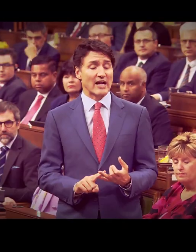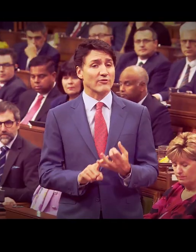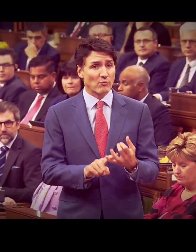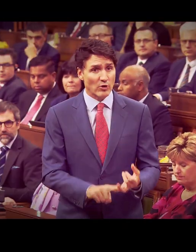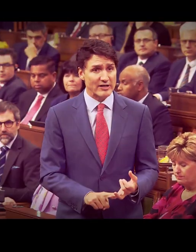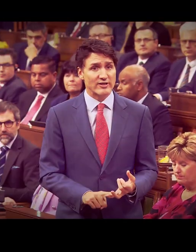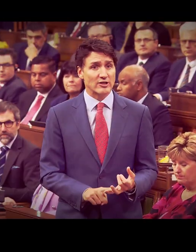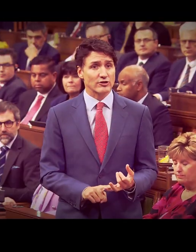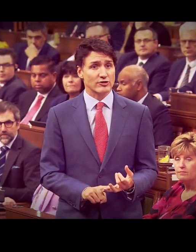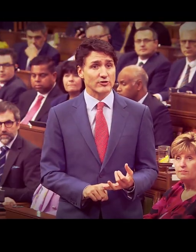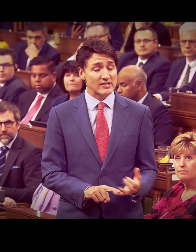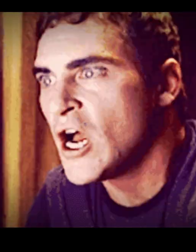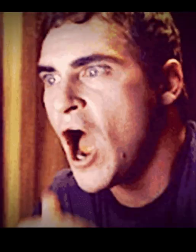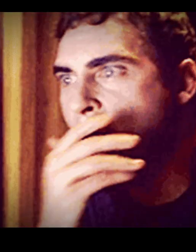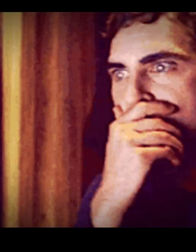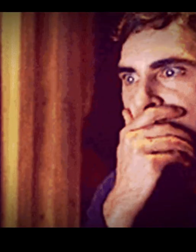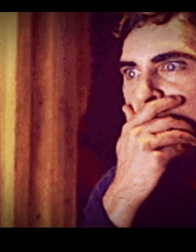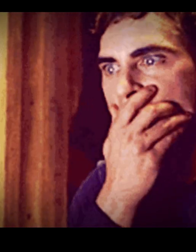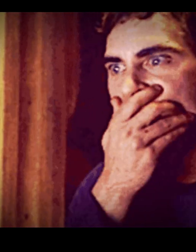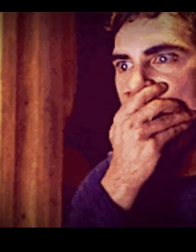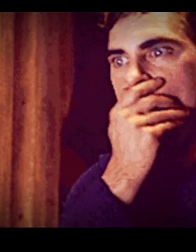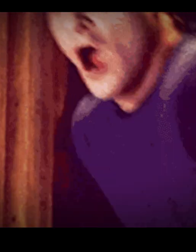was a desire for more international students.